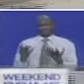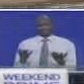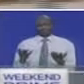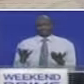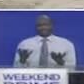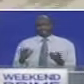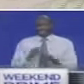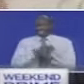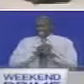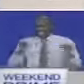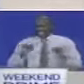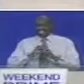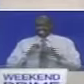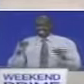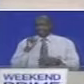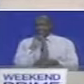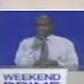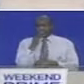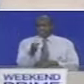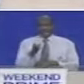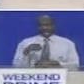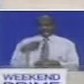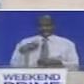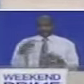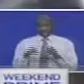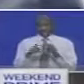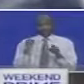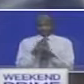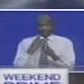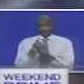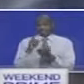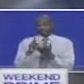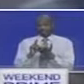is clean and it is quiet, save for the ongoing lessons.